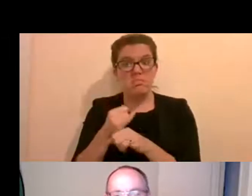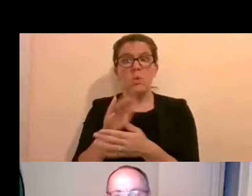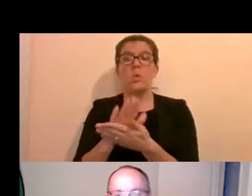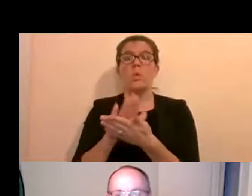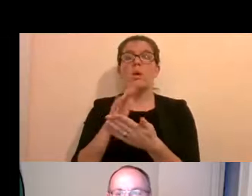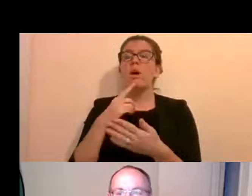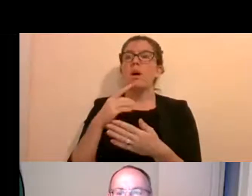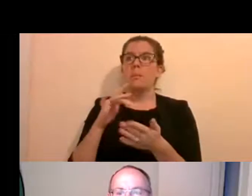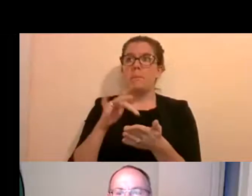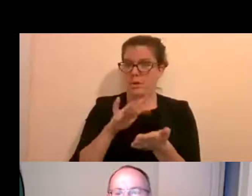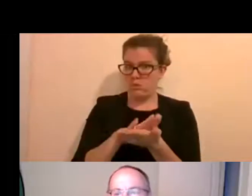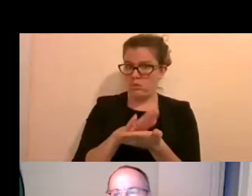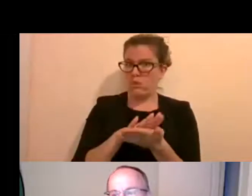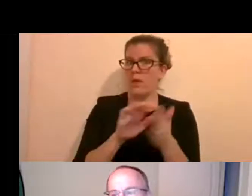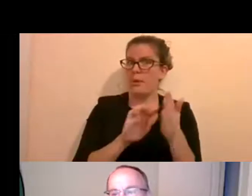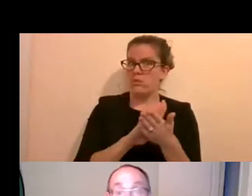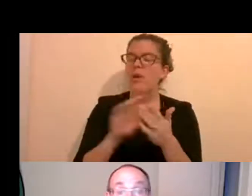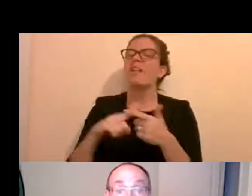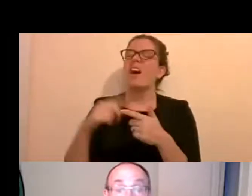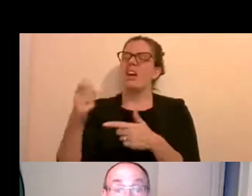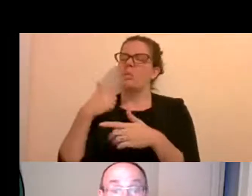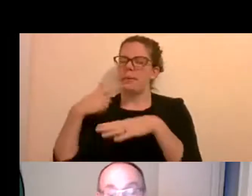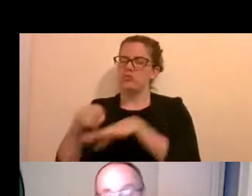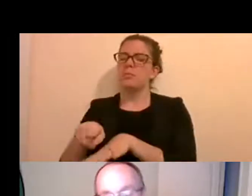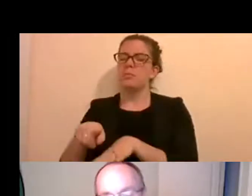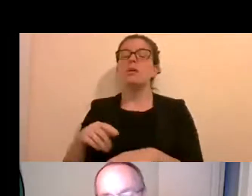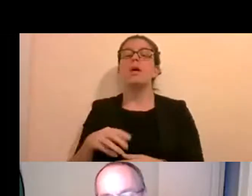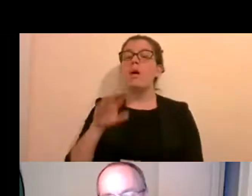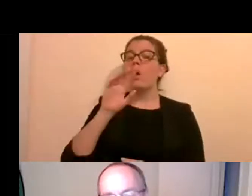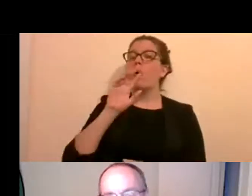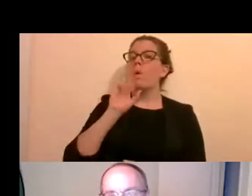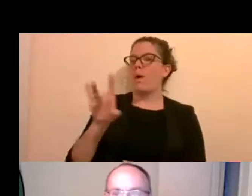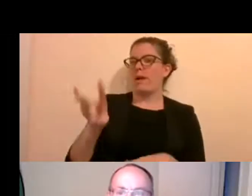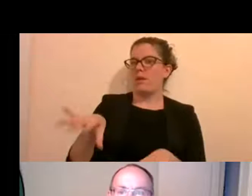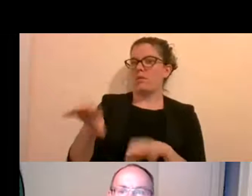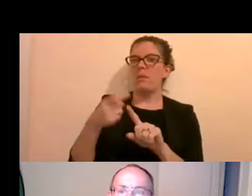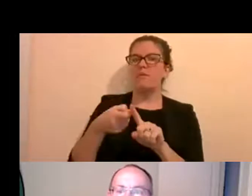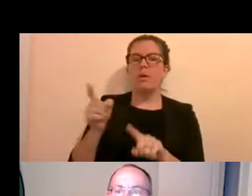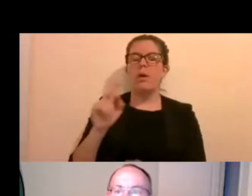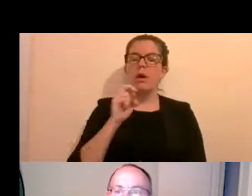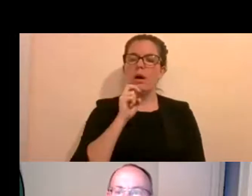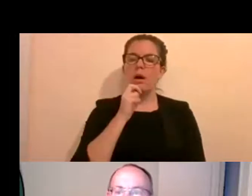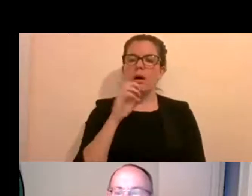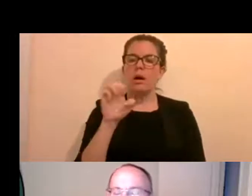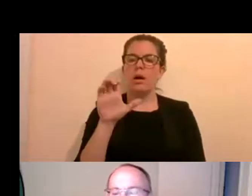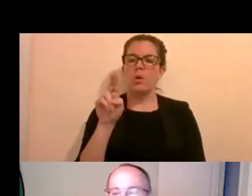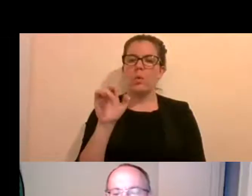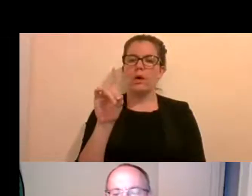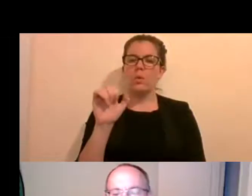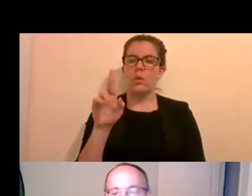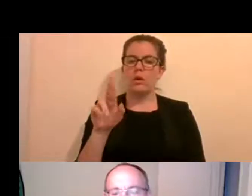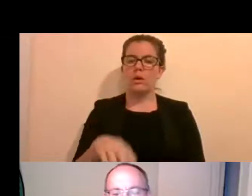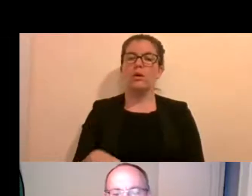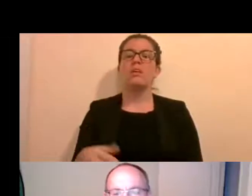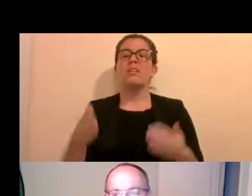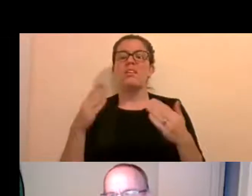mainstream for high school. We adopted her when she was 8 from Ecuador. And then Robert was one of our Deaf Teen